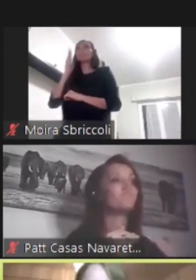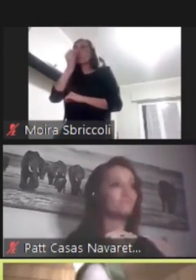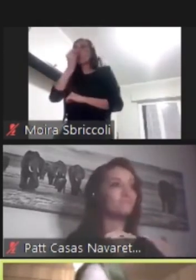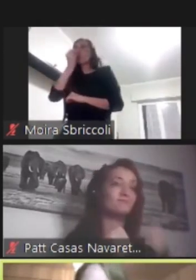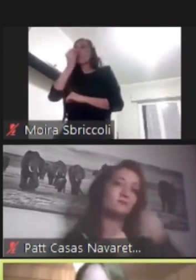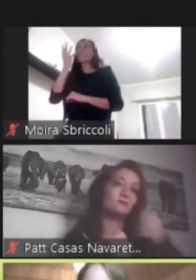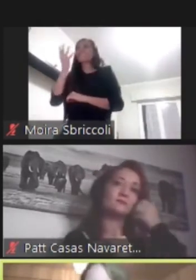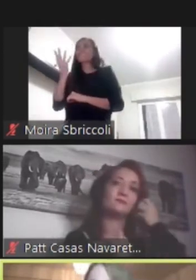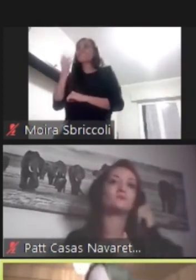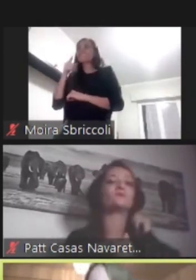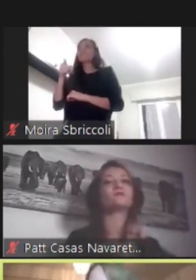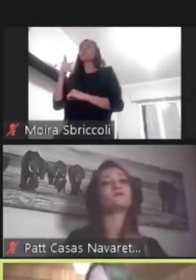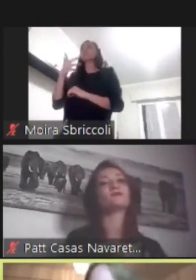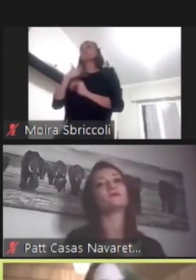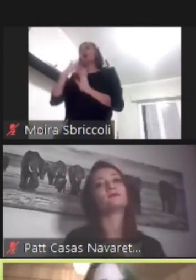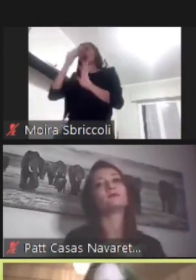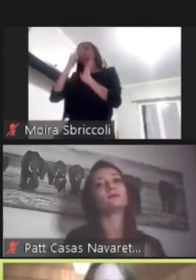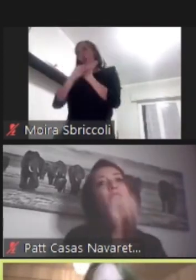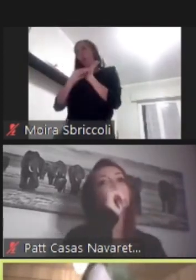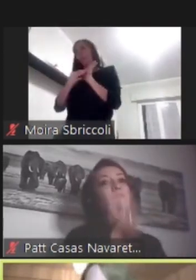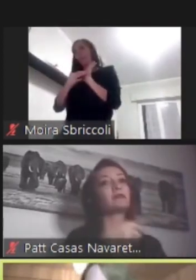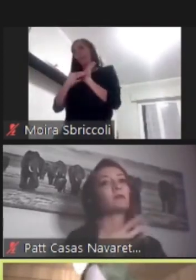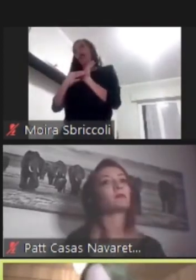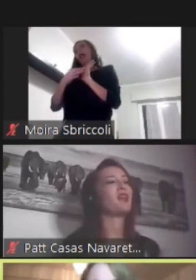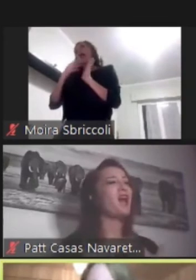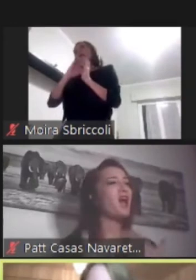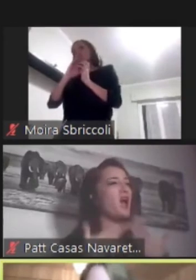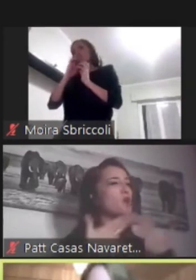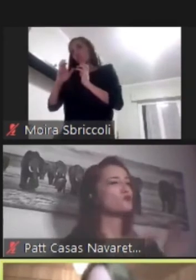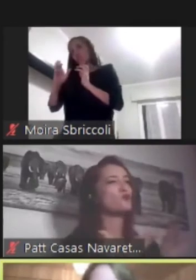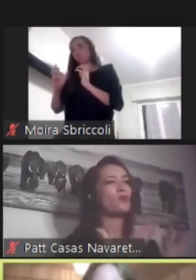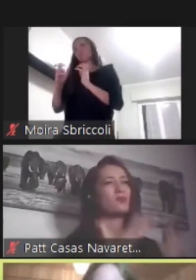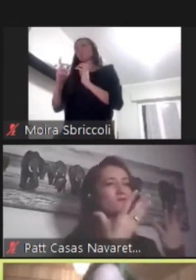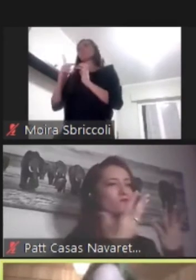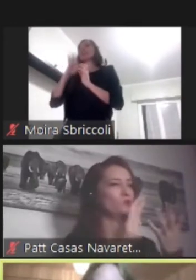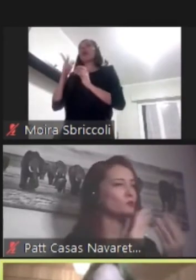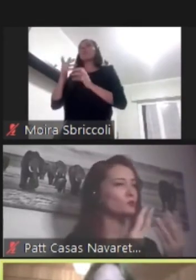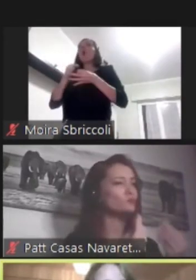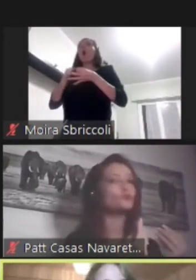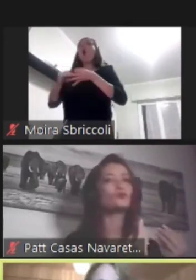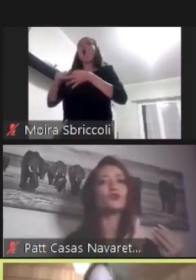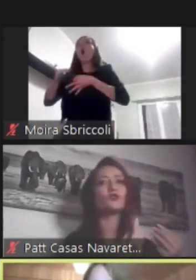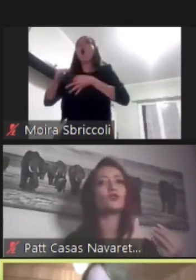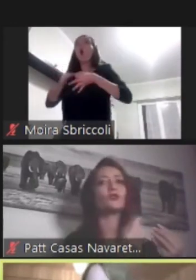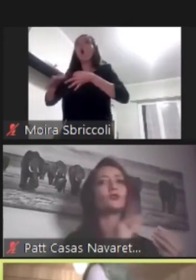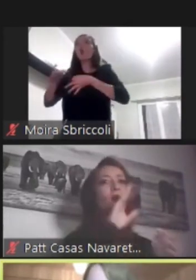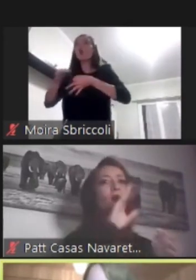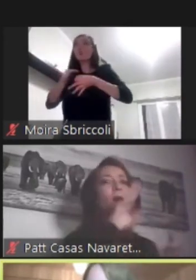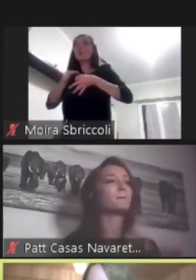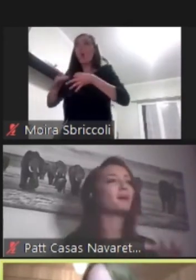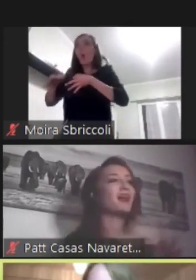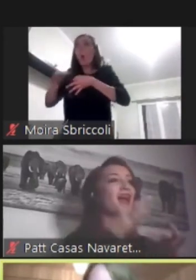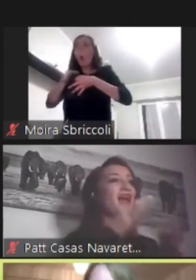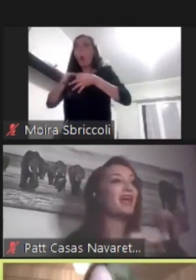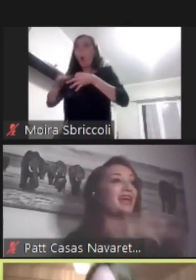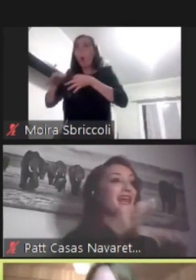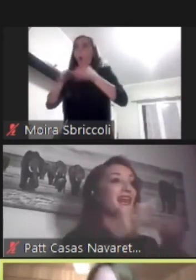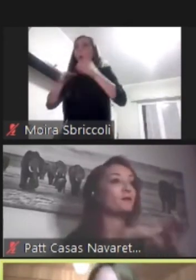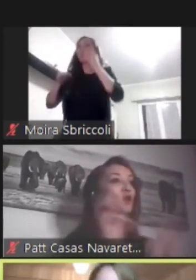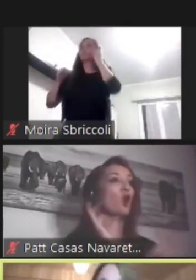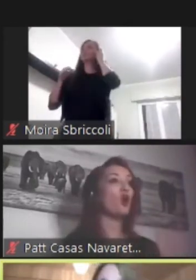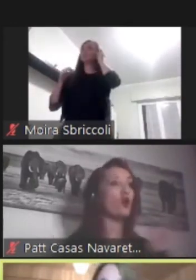our hormones, such as the cortisol, which is the stress hormone, improving our brain